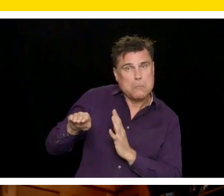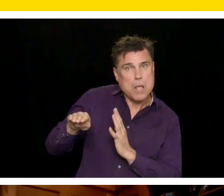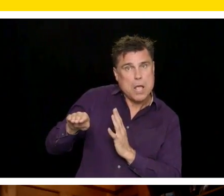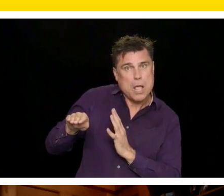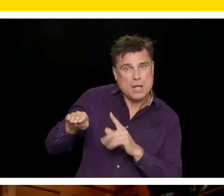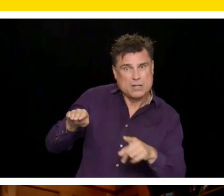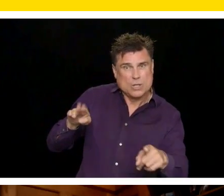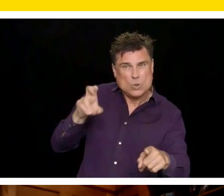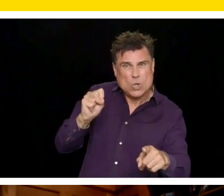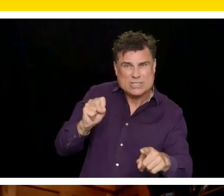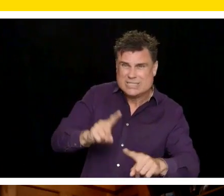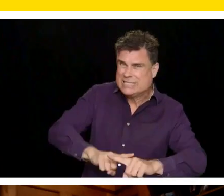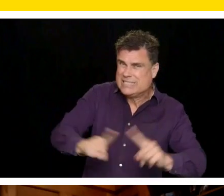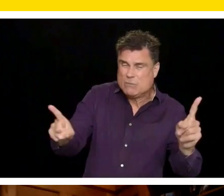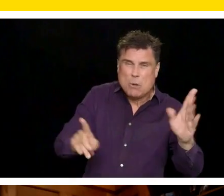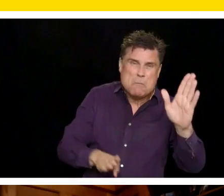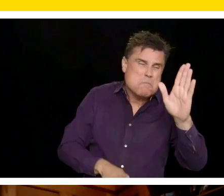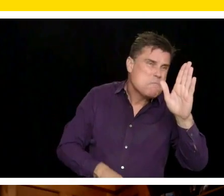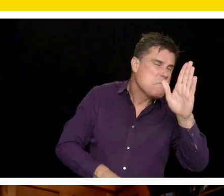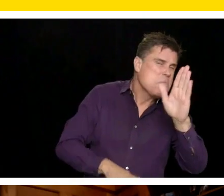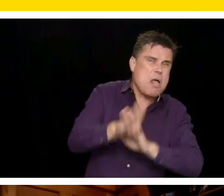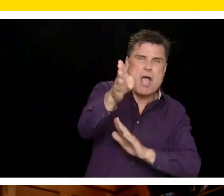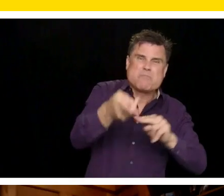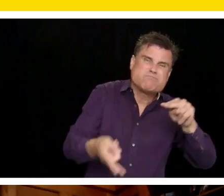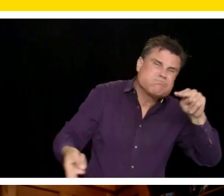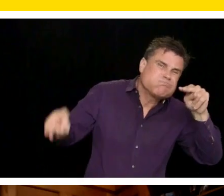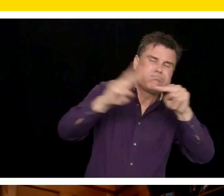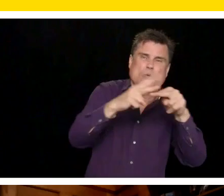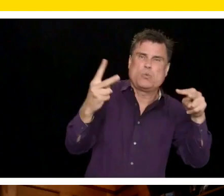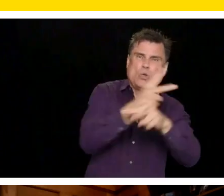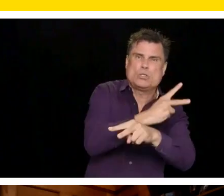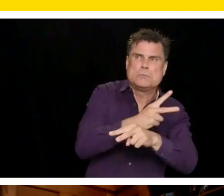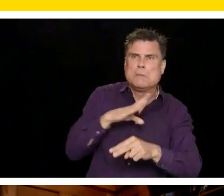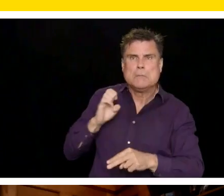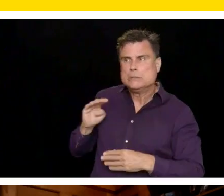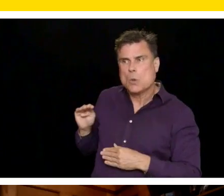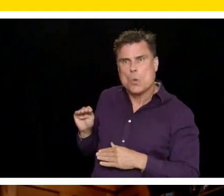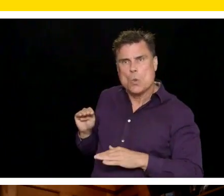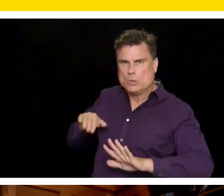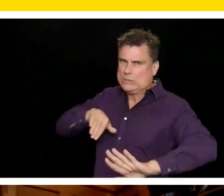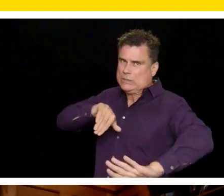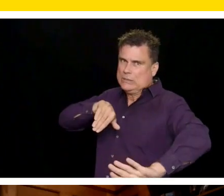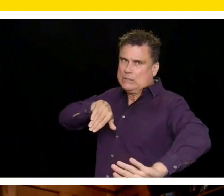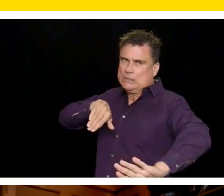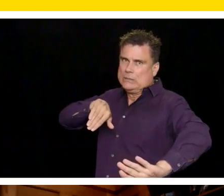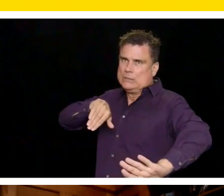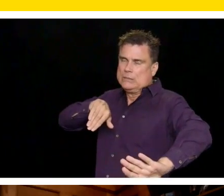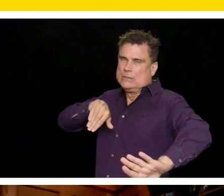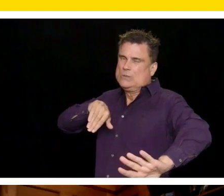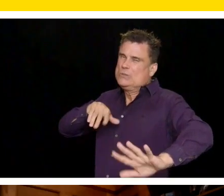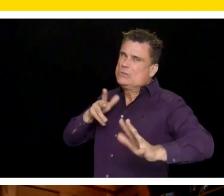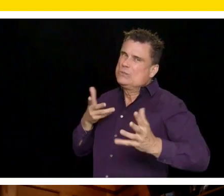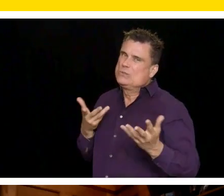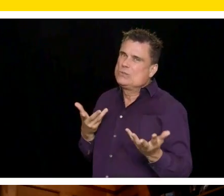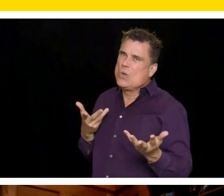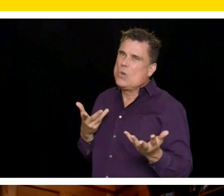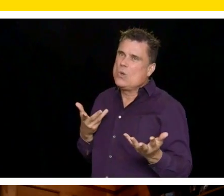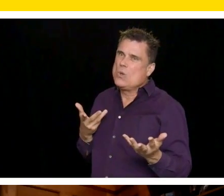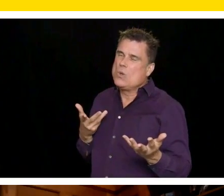outcomes of COVID-19. And so if we're going to keep ourselves safe, we have to make sure that that border is